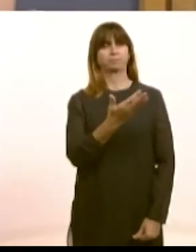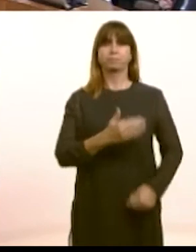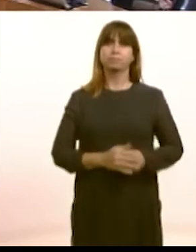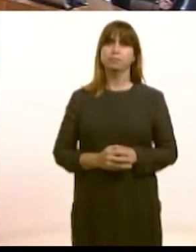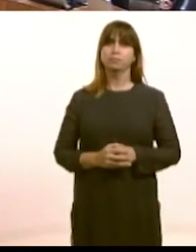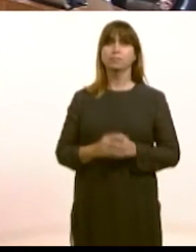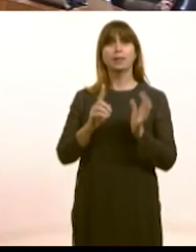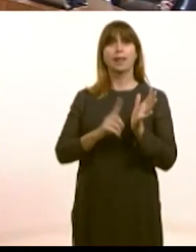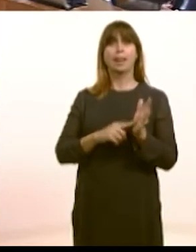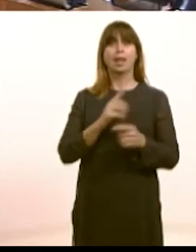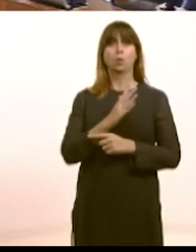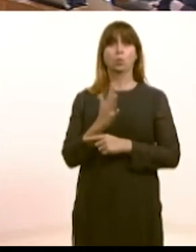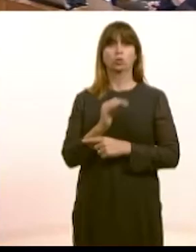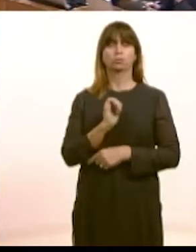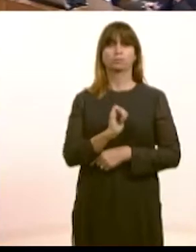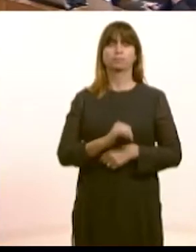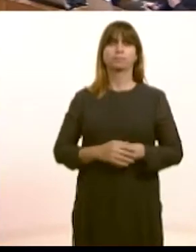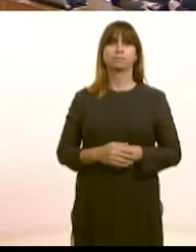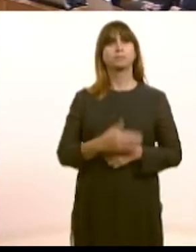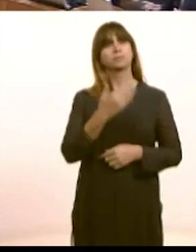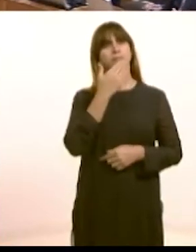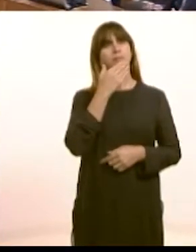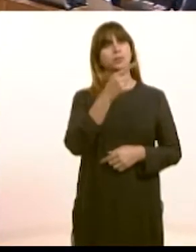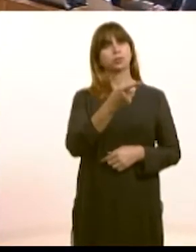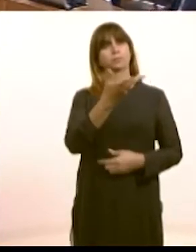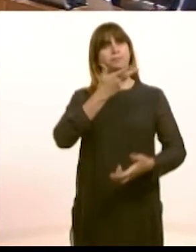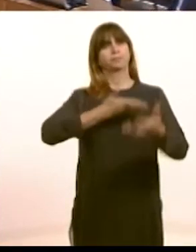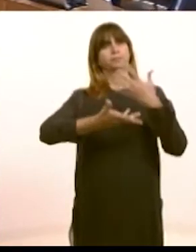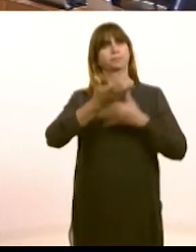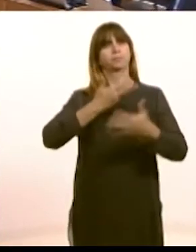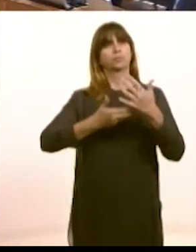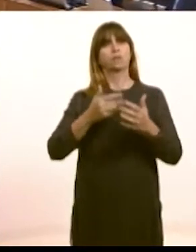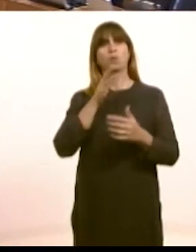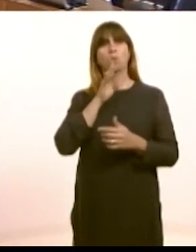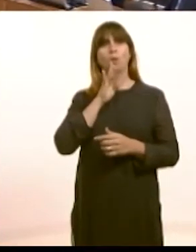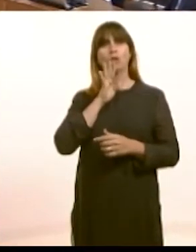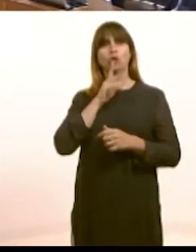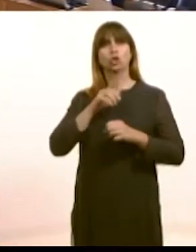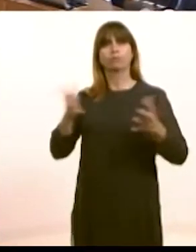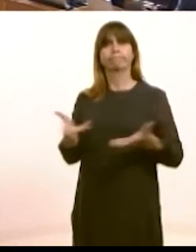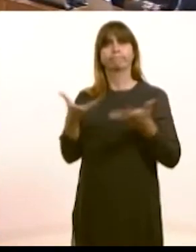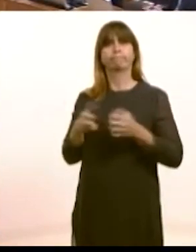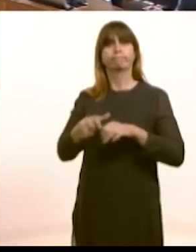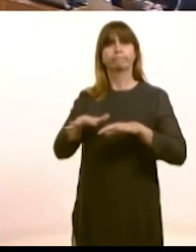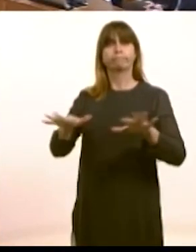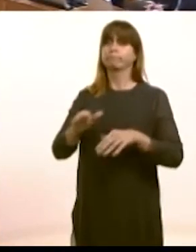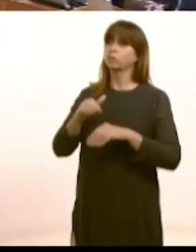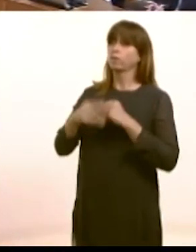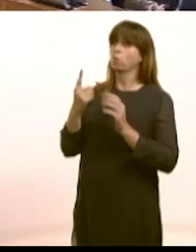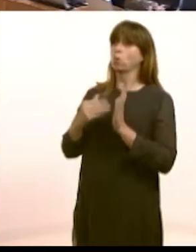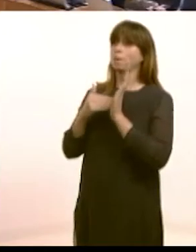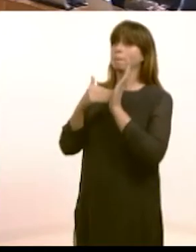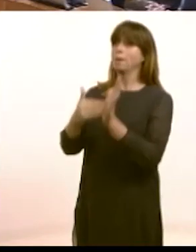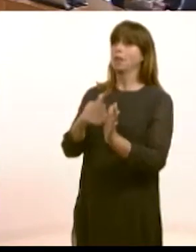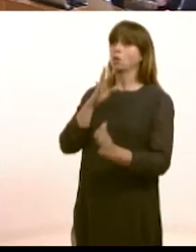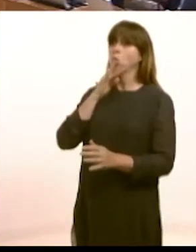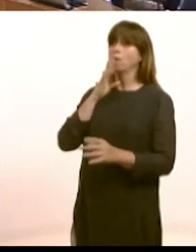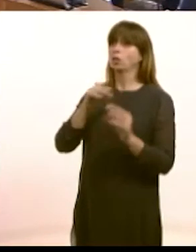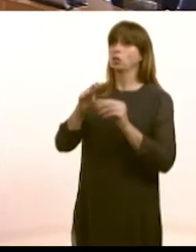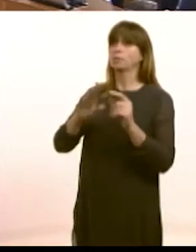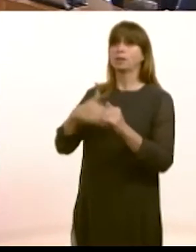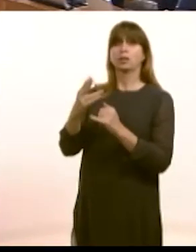is from Leanne Wood. Will the First Minister make a statement on promoting the Welsh language? Yes, our vision of 1 million Welsh speakers by 2050 demonstrates